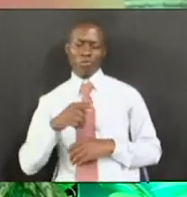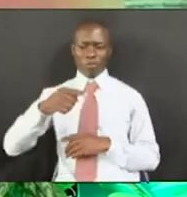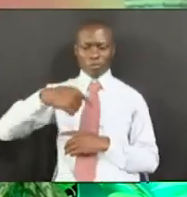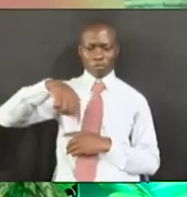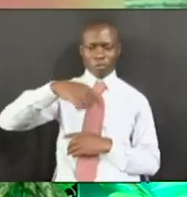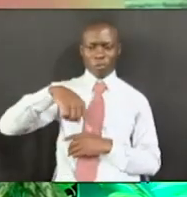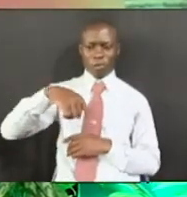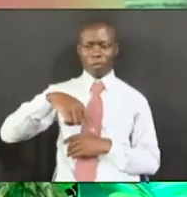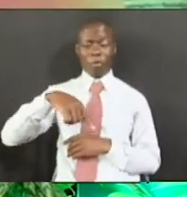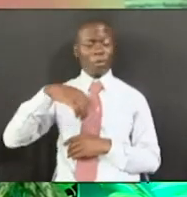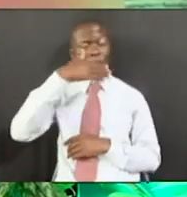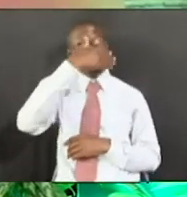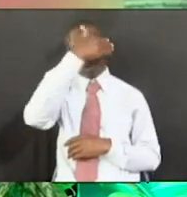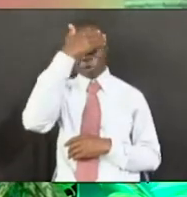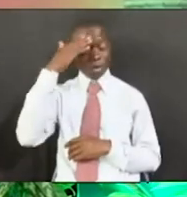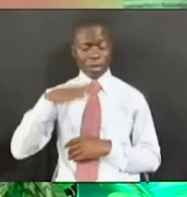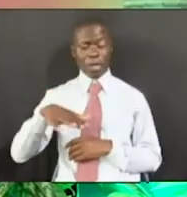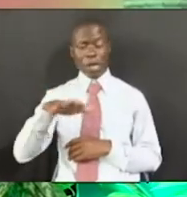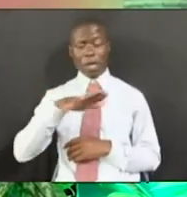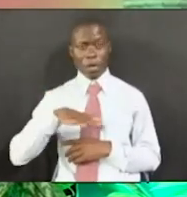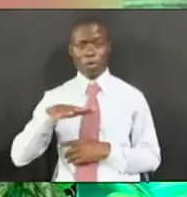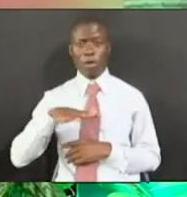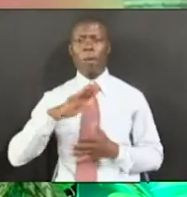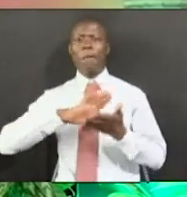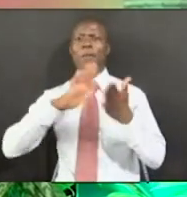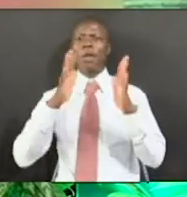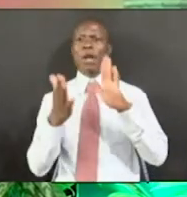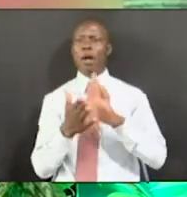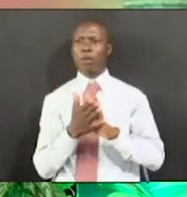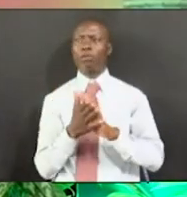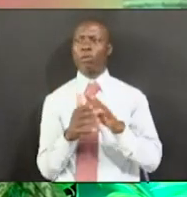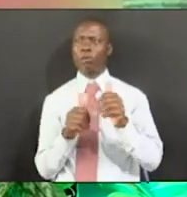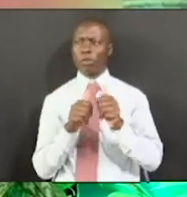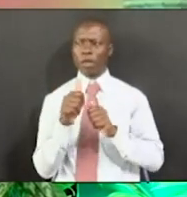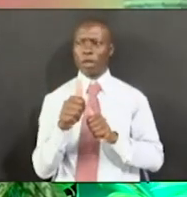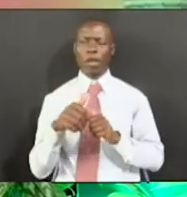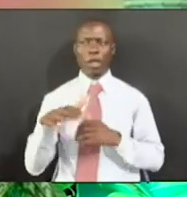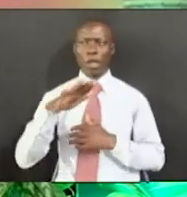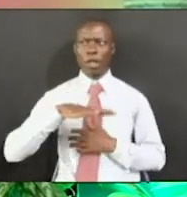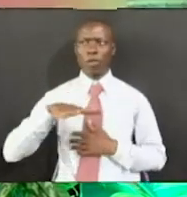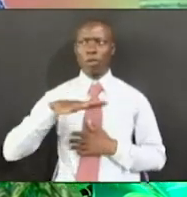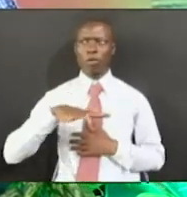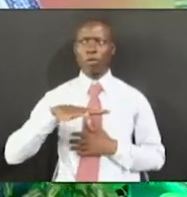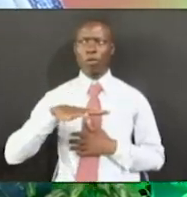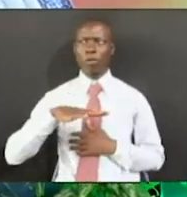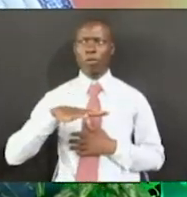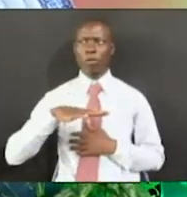the forgotten grounds become fertile grounds.